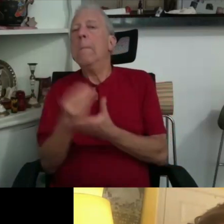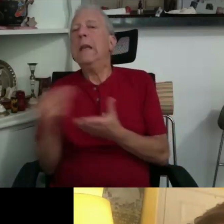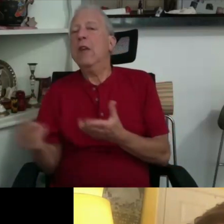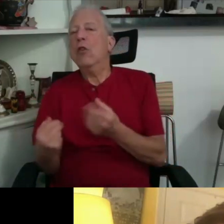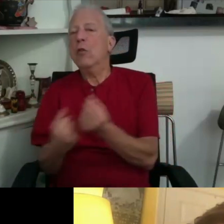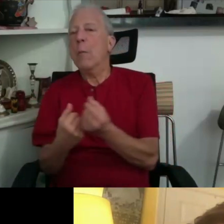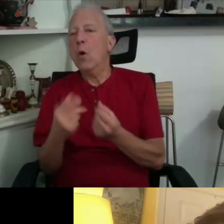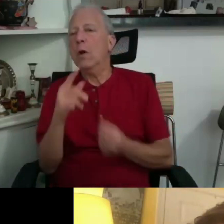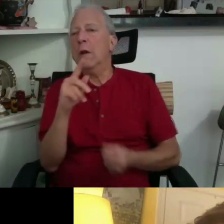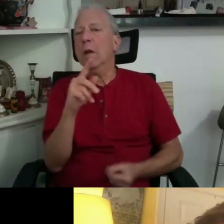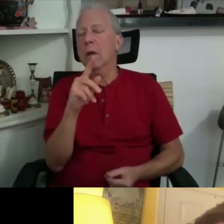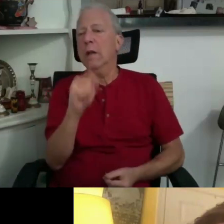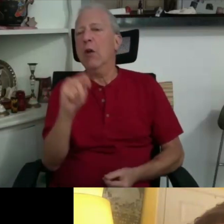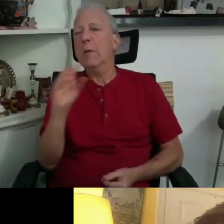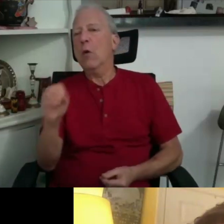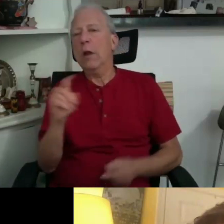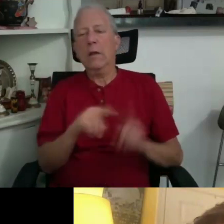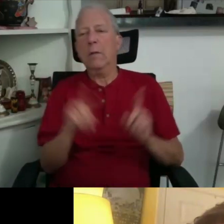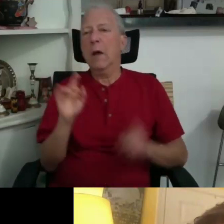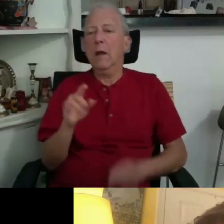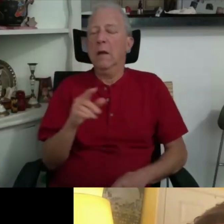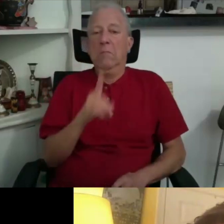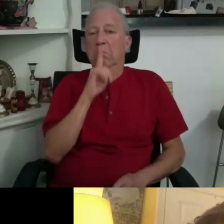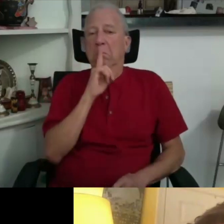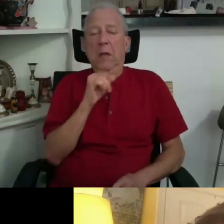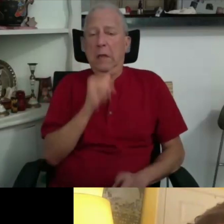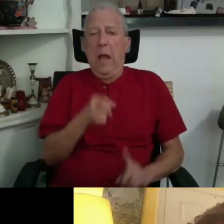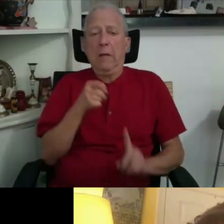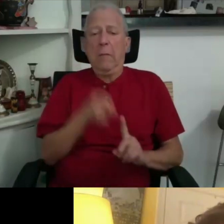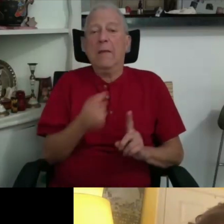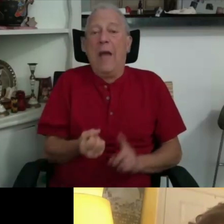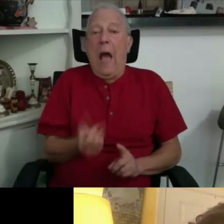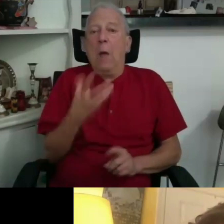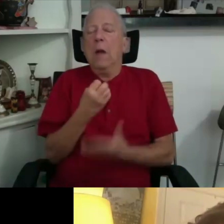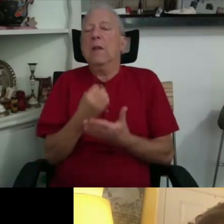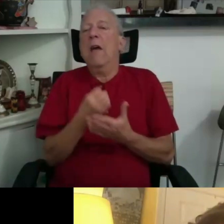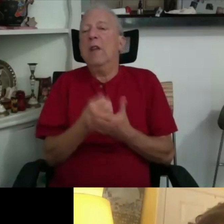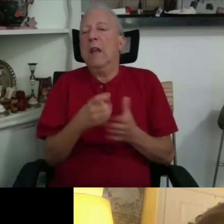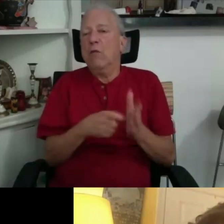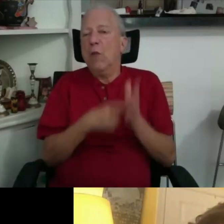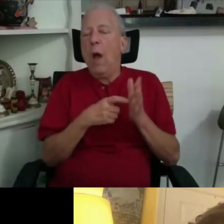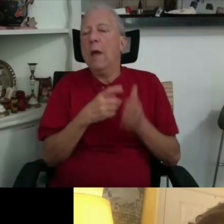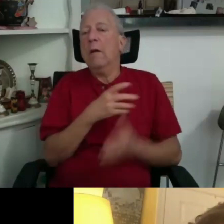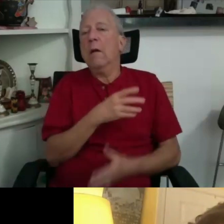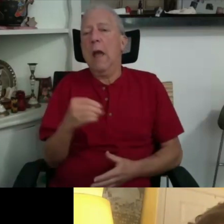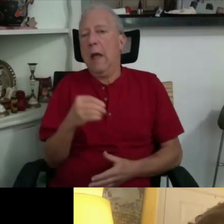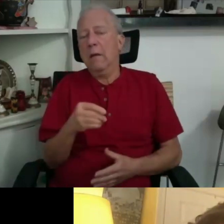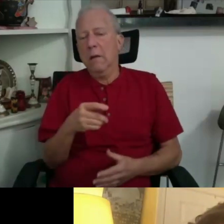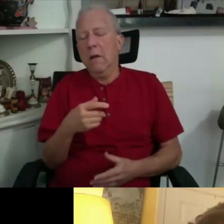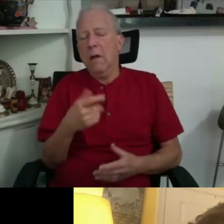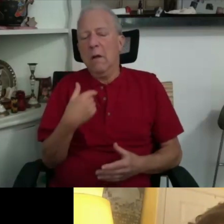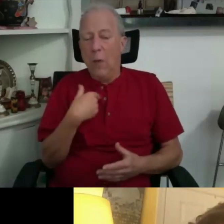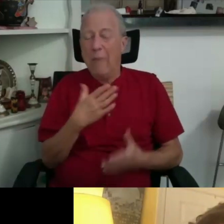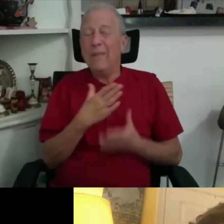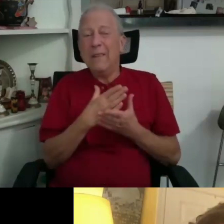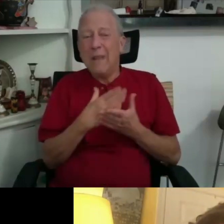but yeah, it doesn't really specify how much evidence. And so in some sense there is some burden of proof on the